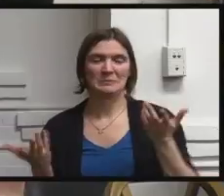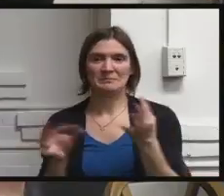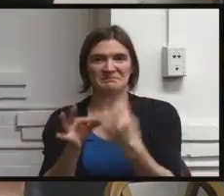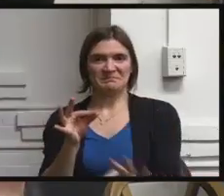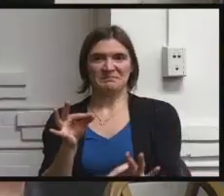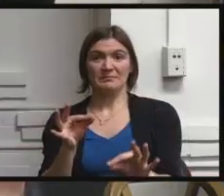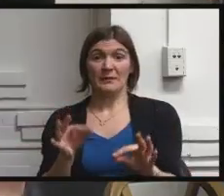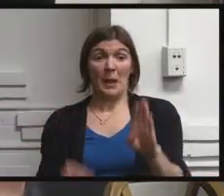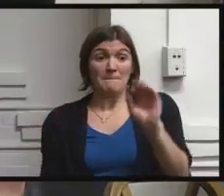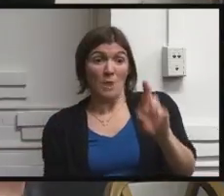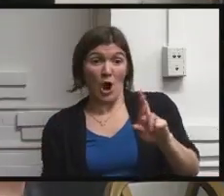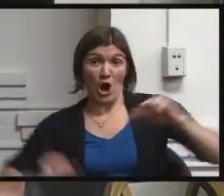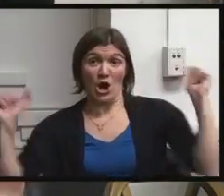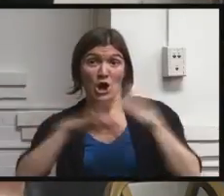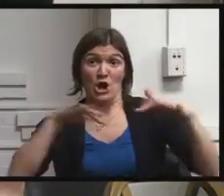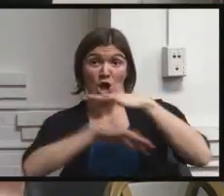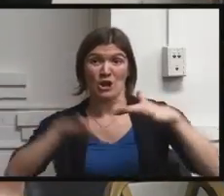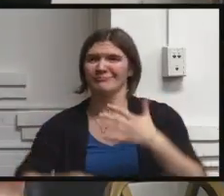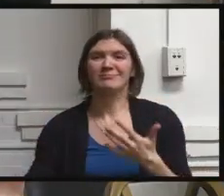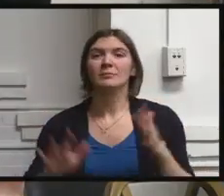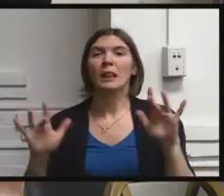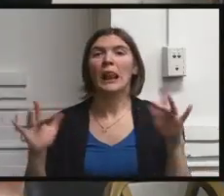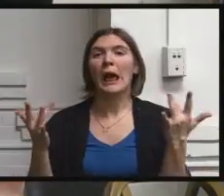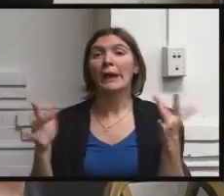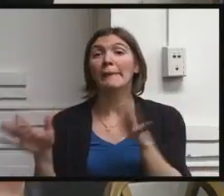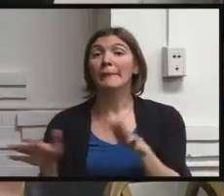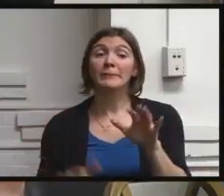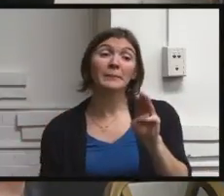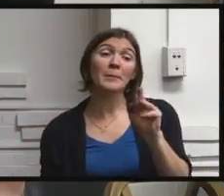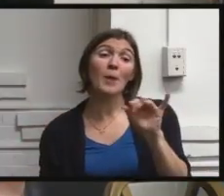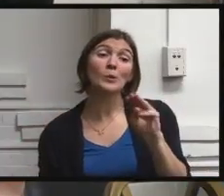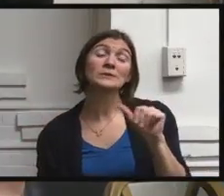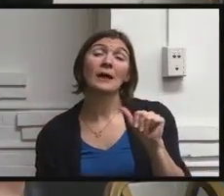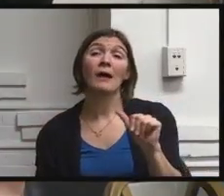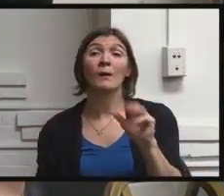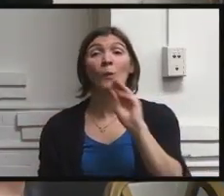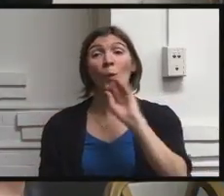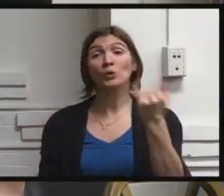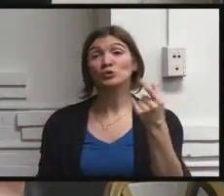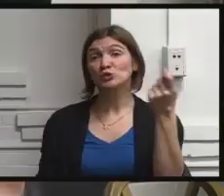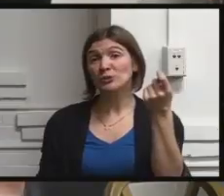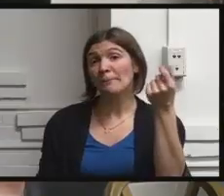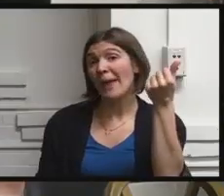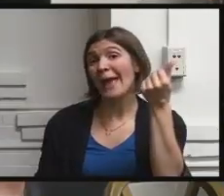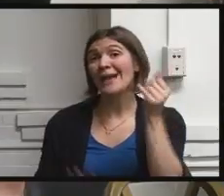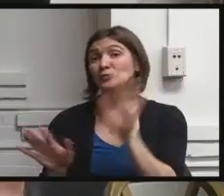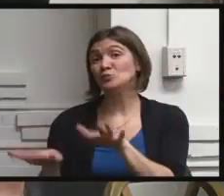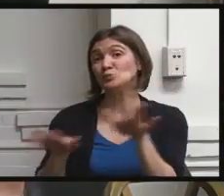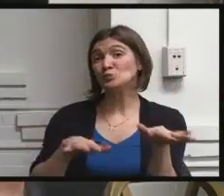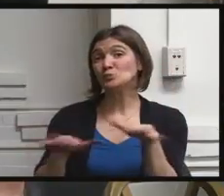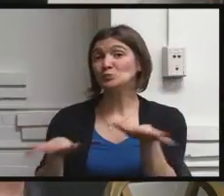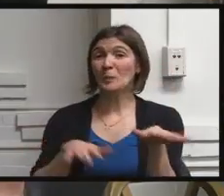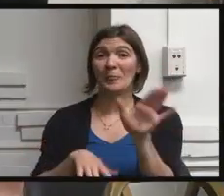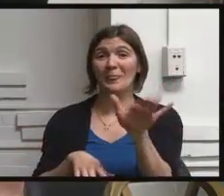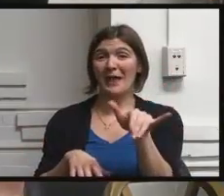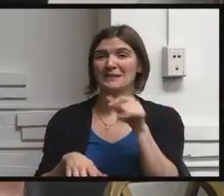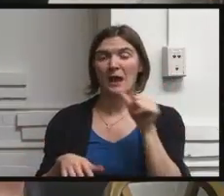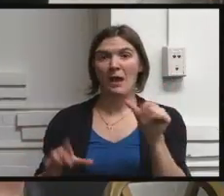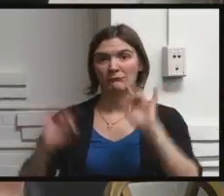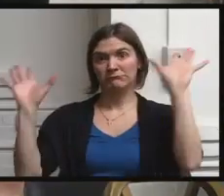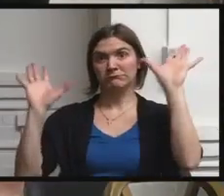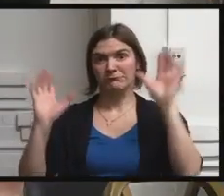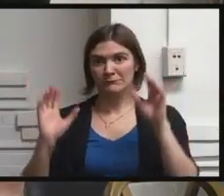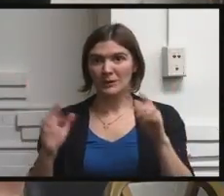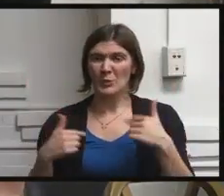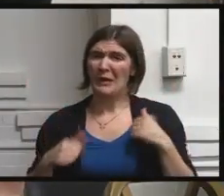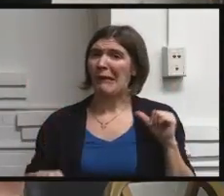we don't have a bar crowd. We have a pretty mellow mimosa and Bloody Mary and people relaxing on the weekends kind of crowd. So we debated whether